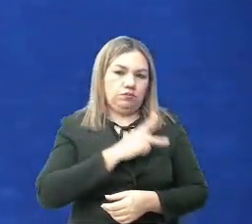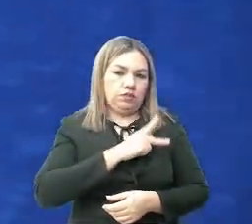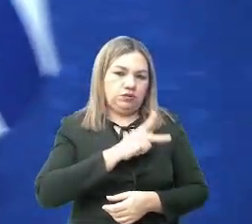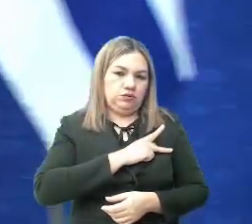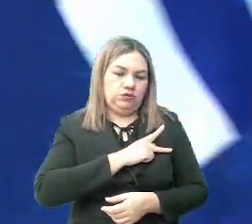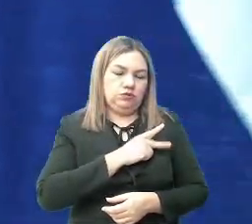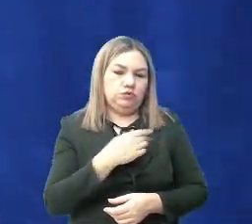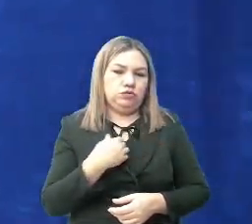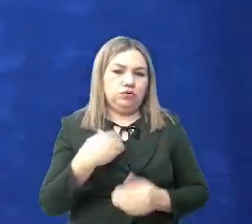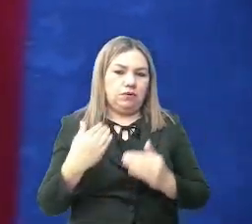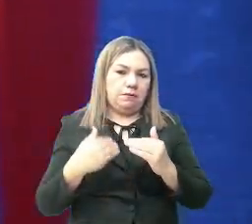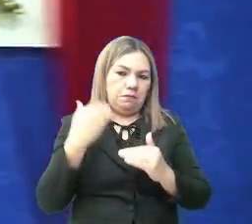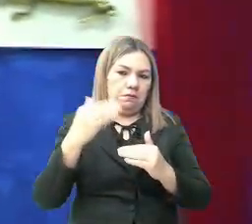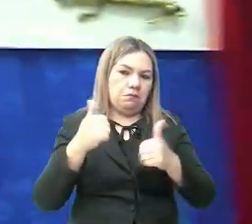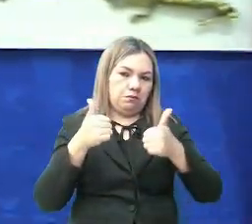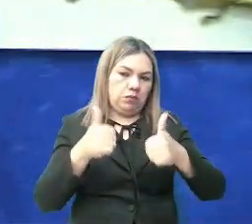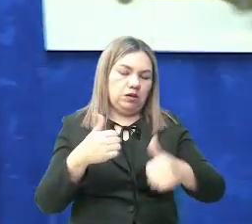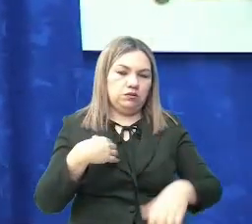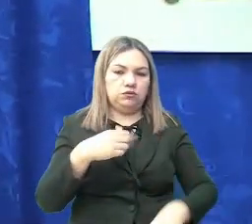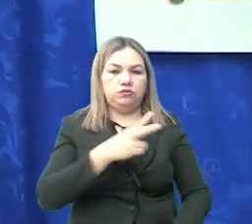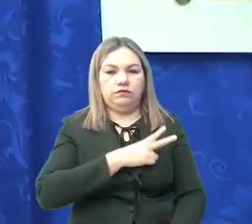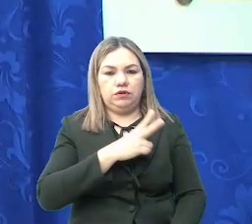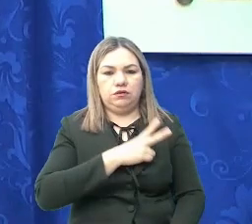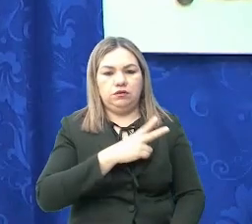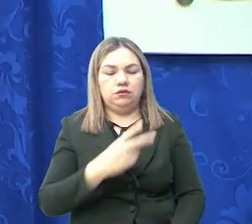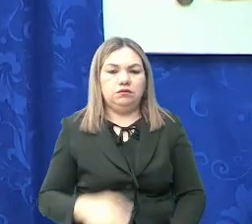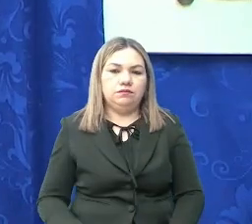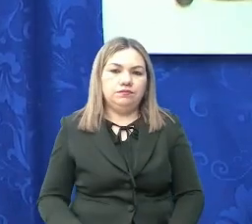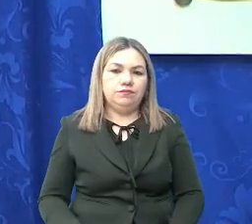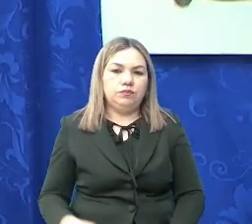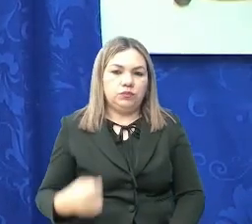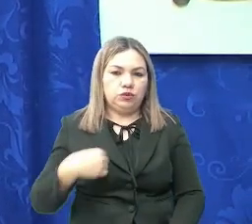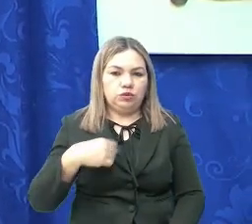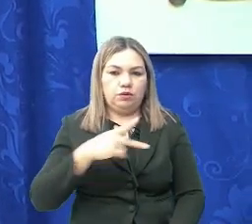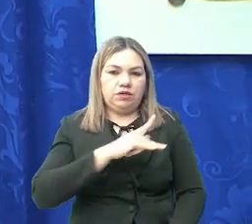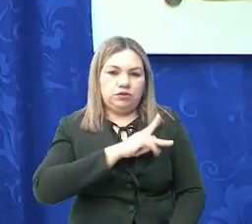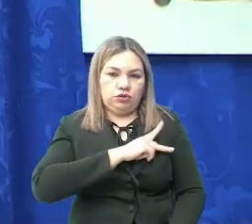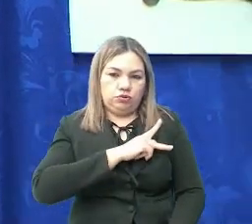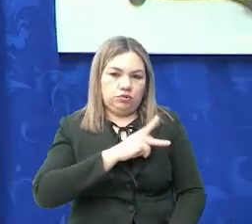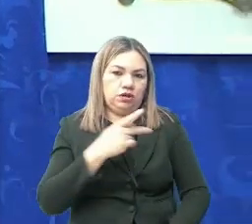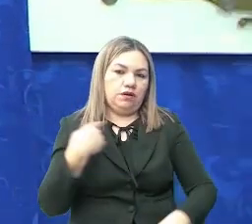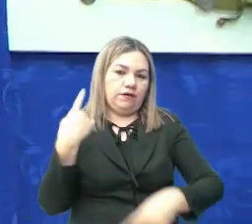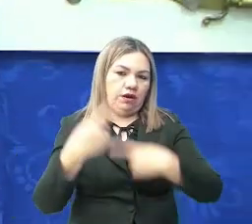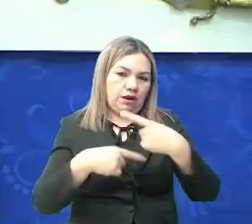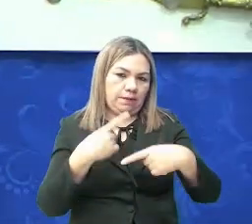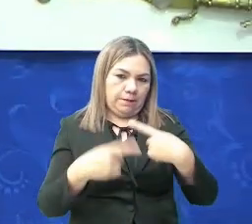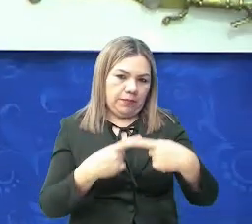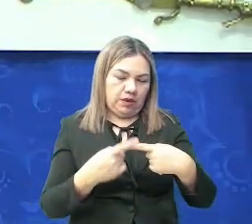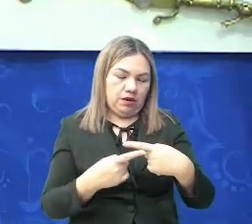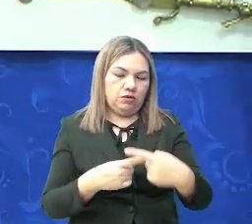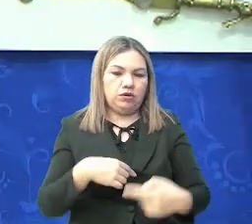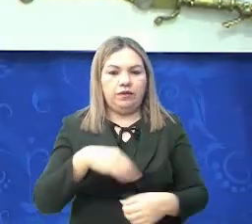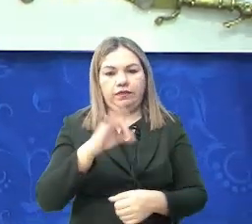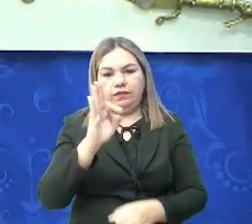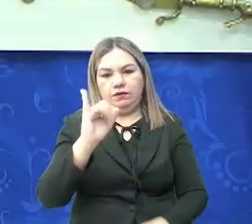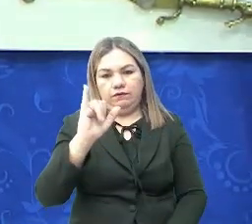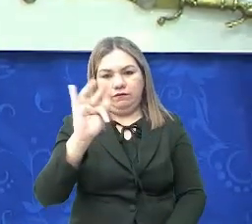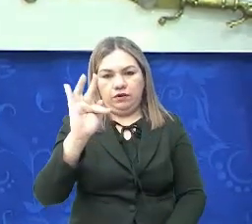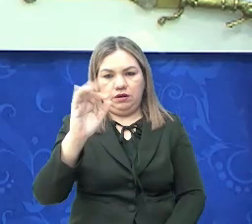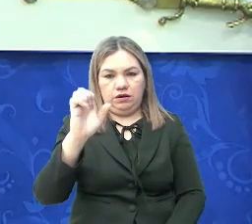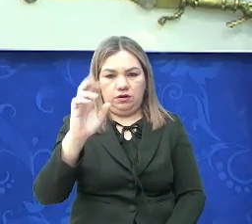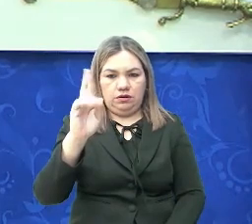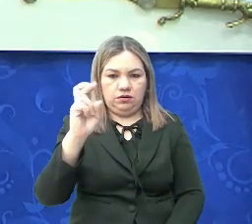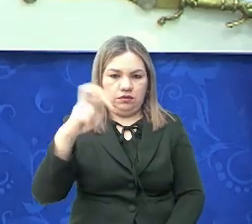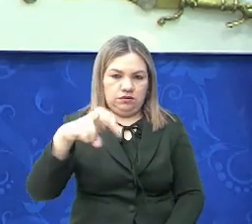to be important in life. How many of you say amen? Say, I'm a person that's going to mark a difference in